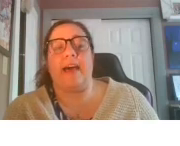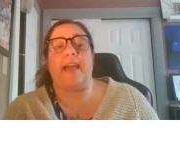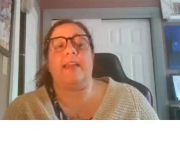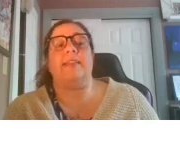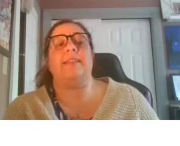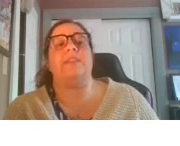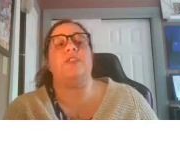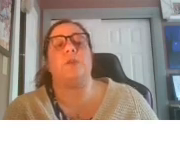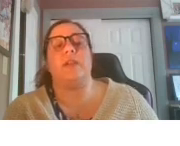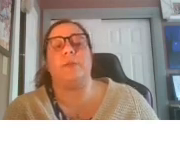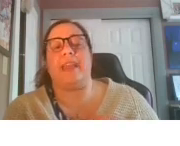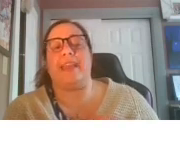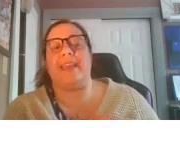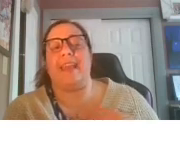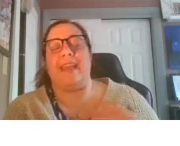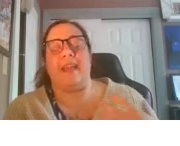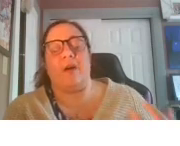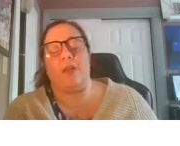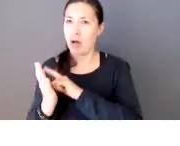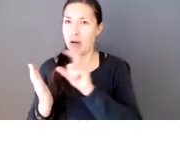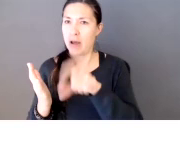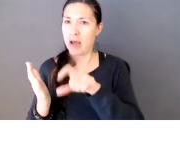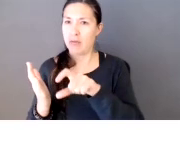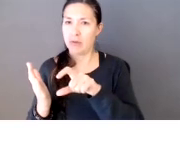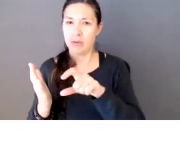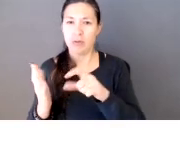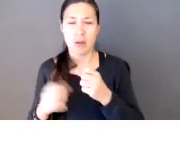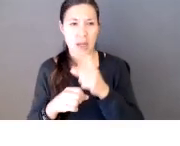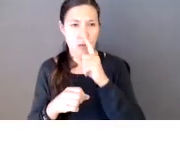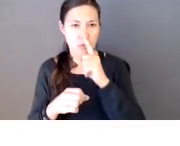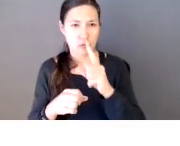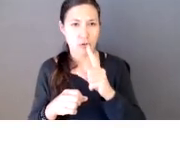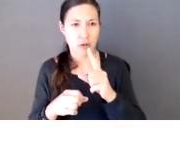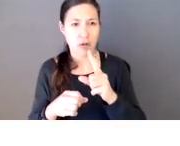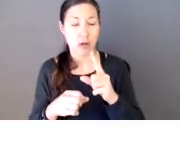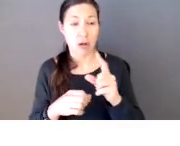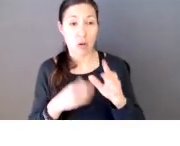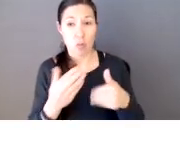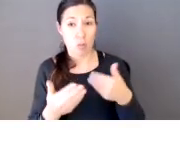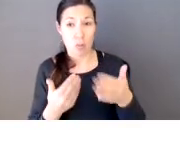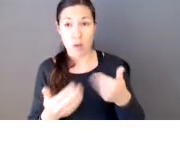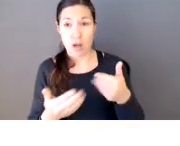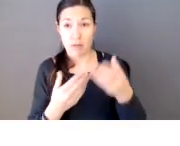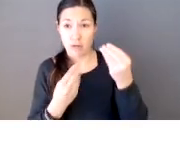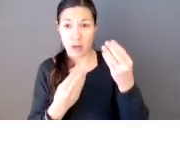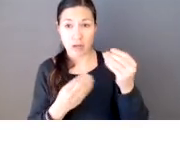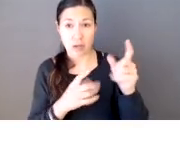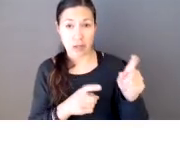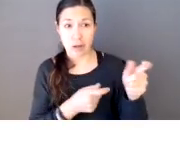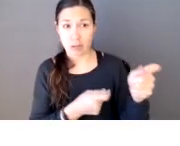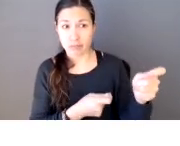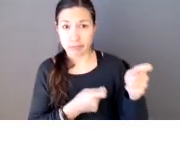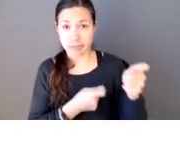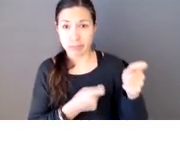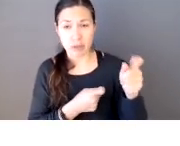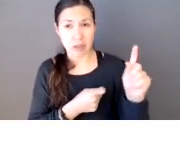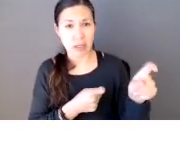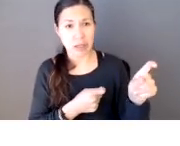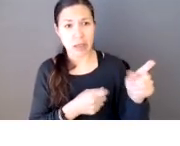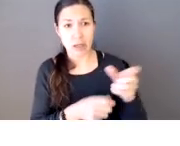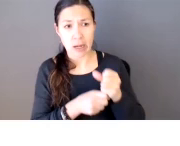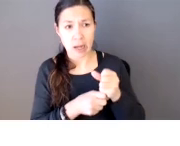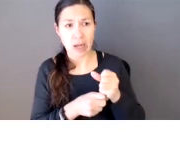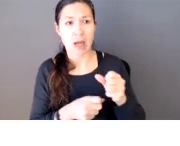regulatory guidelines, ensuring we're getting all of the information we need and moving the cases along, at a decent